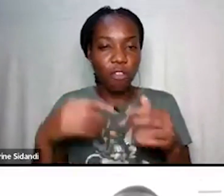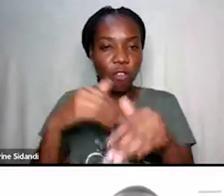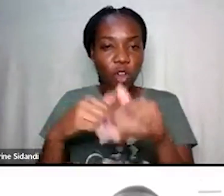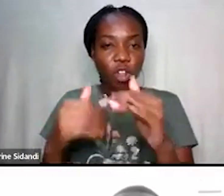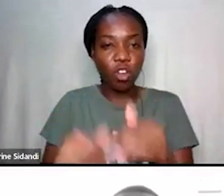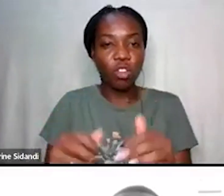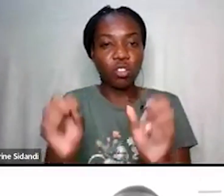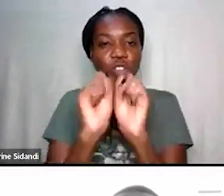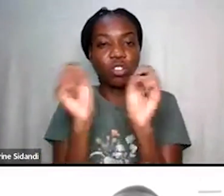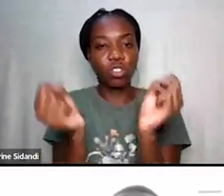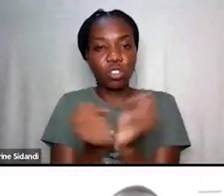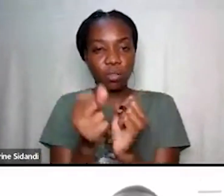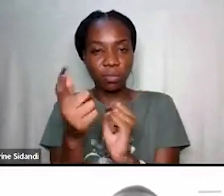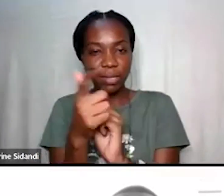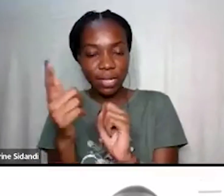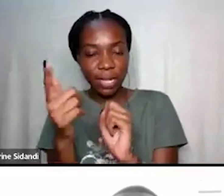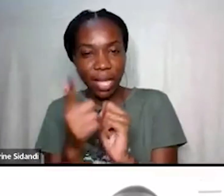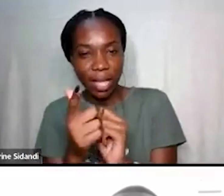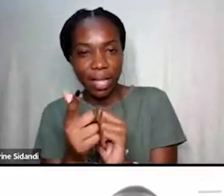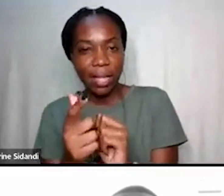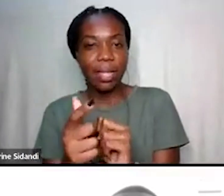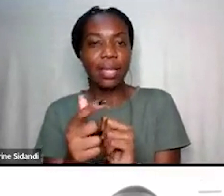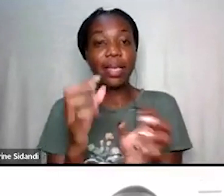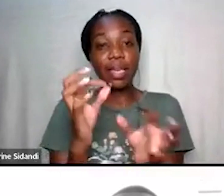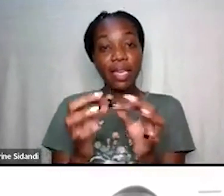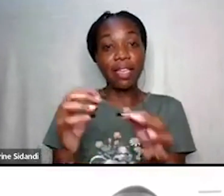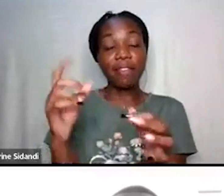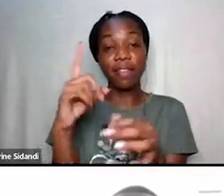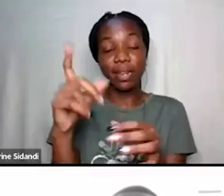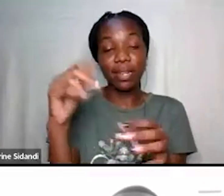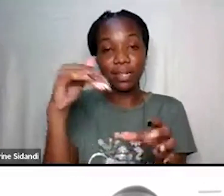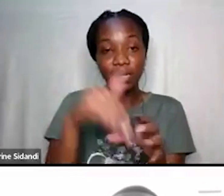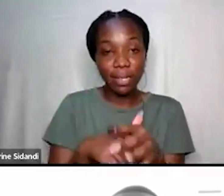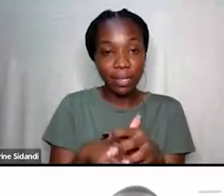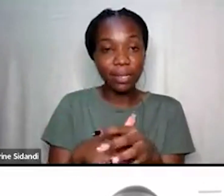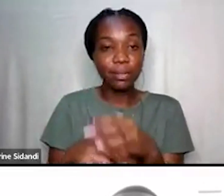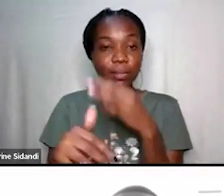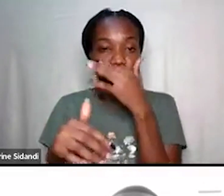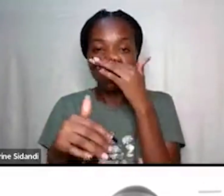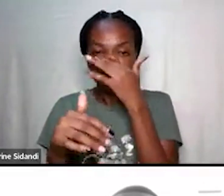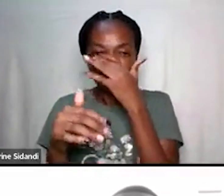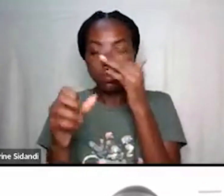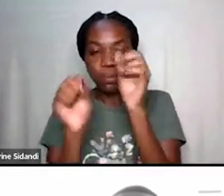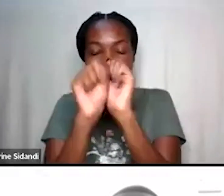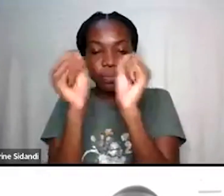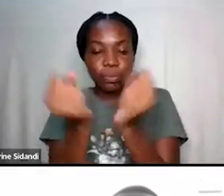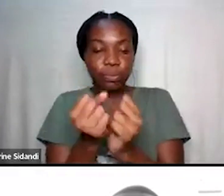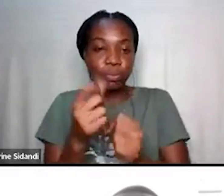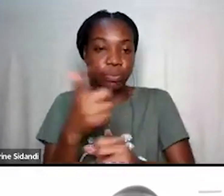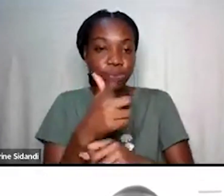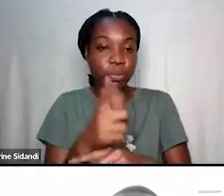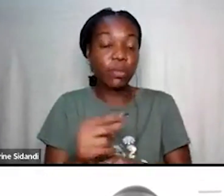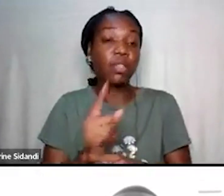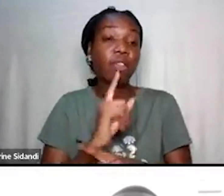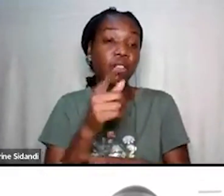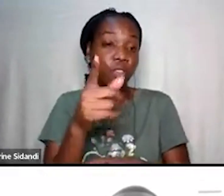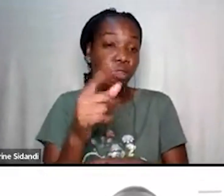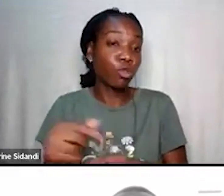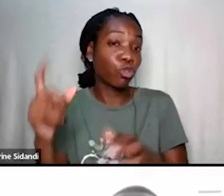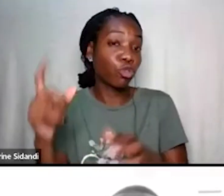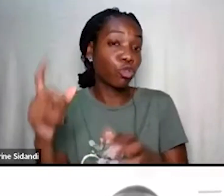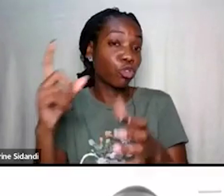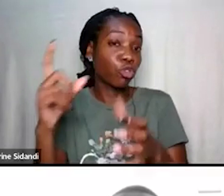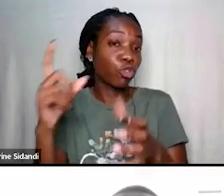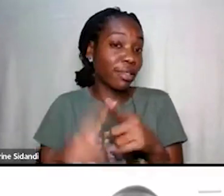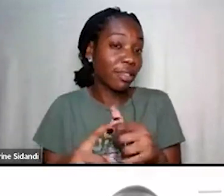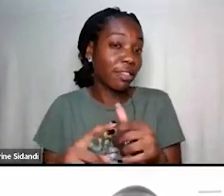Facebook, be it LinkedIn. If they're in a certain group, then join that group and then they'll start seeing what you are posting. Then